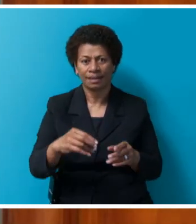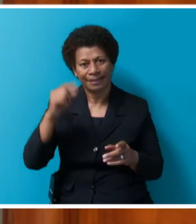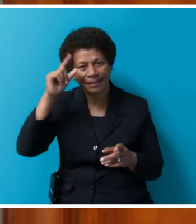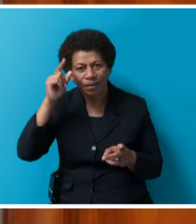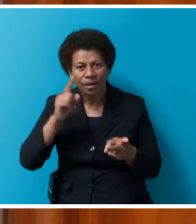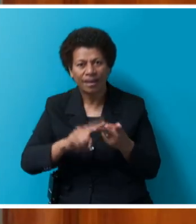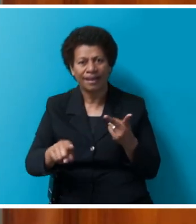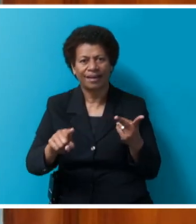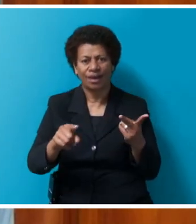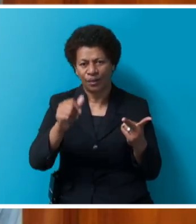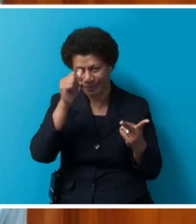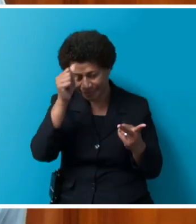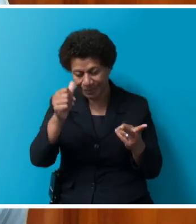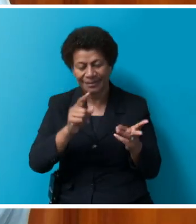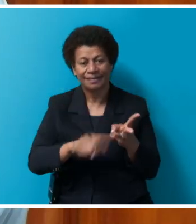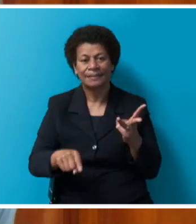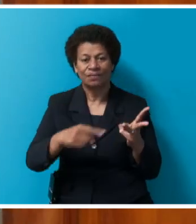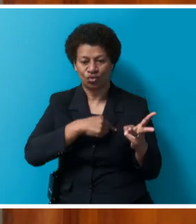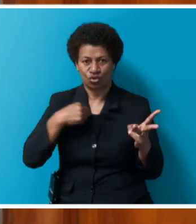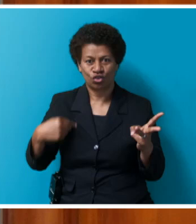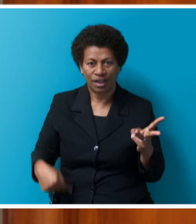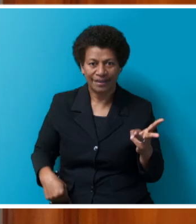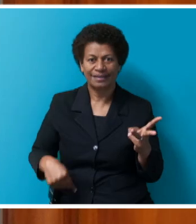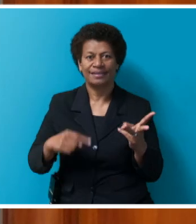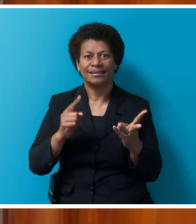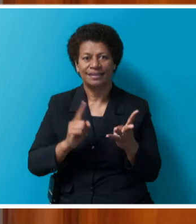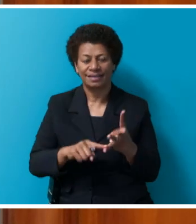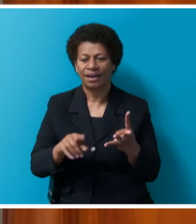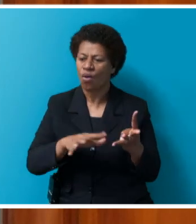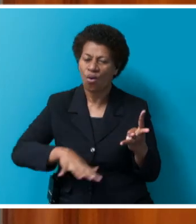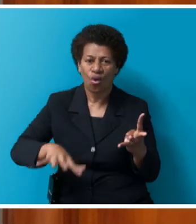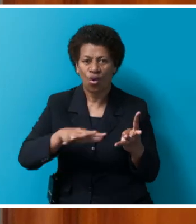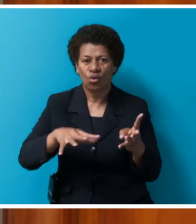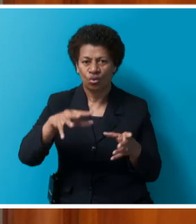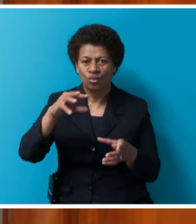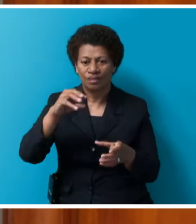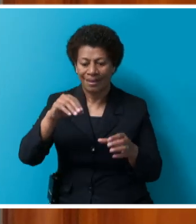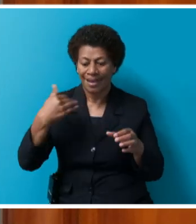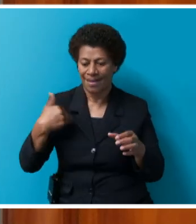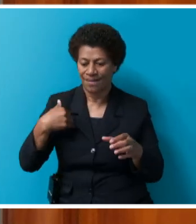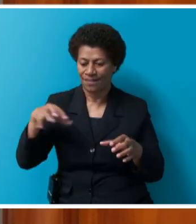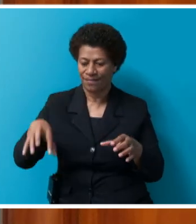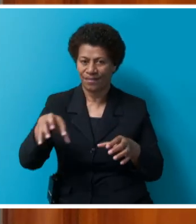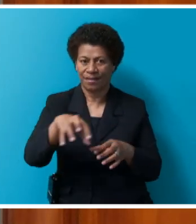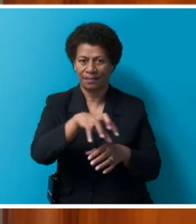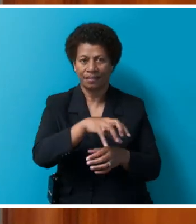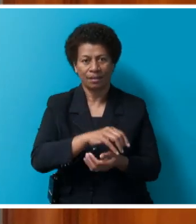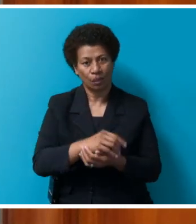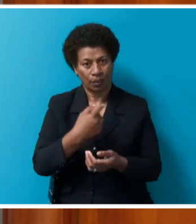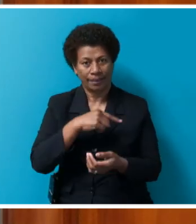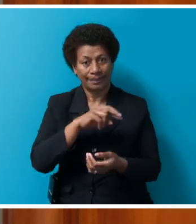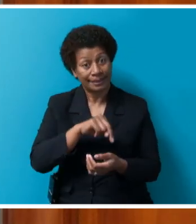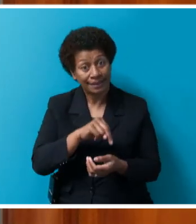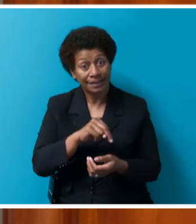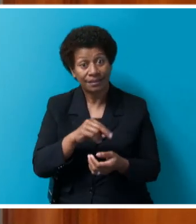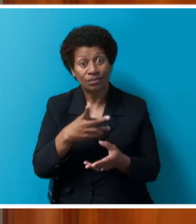Indo-Fijian, Utuman, Chinese, all Fijians who live within the province. We need to empower our Vanua and Itoke structures not just to